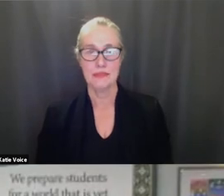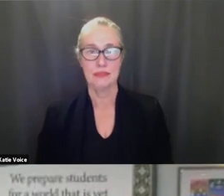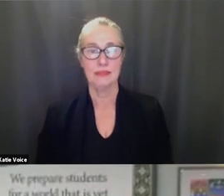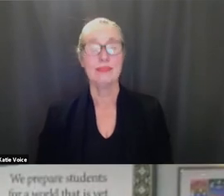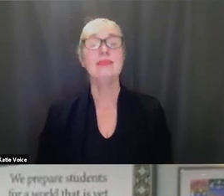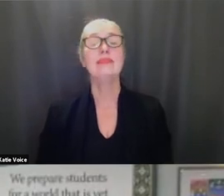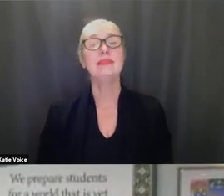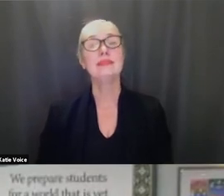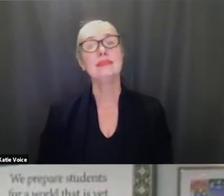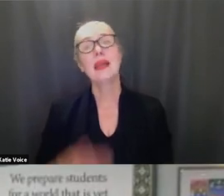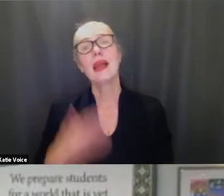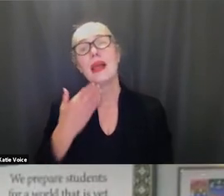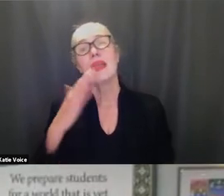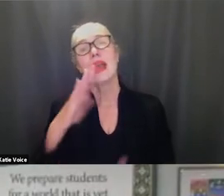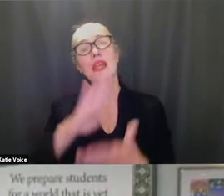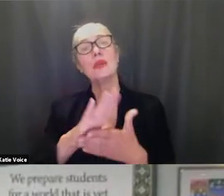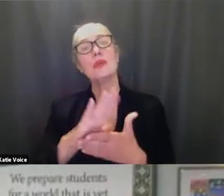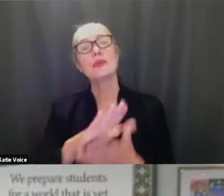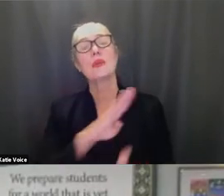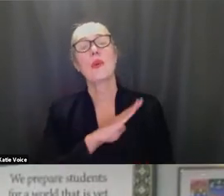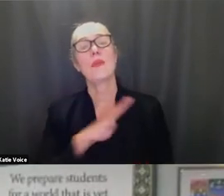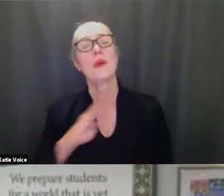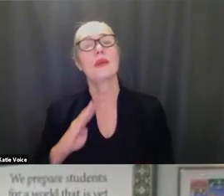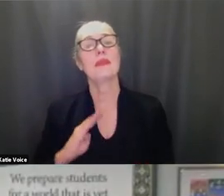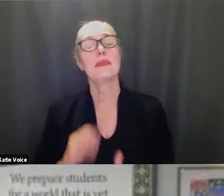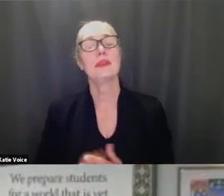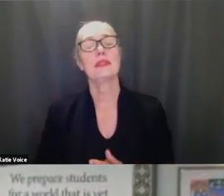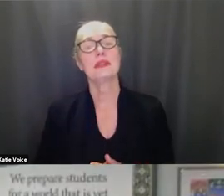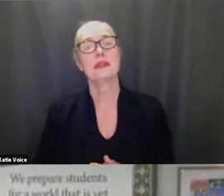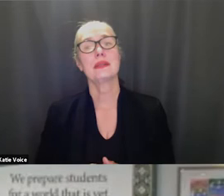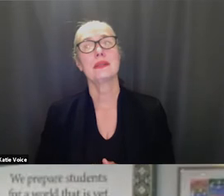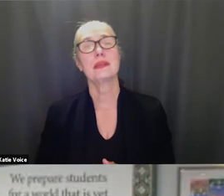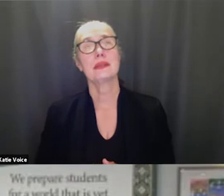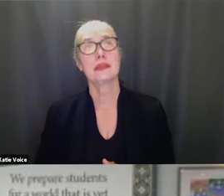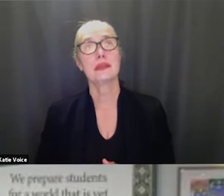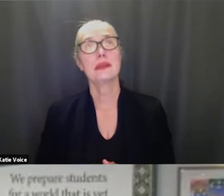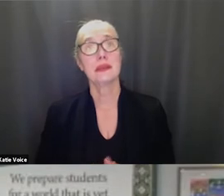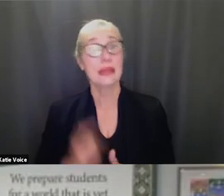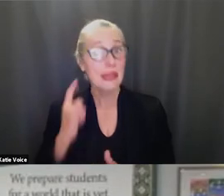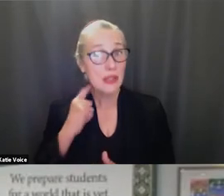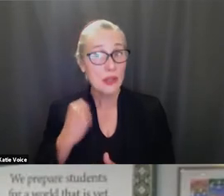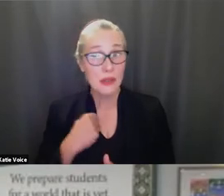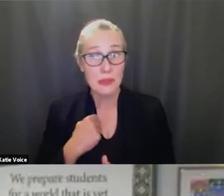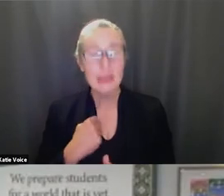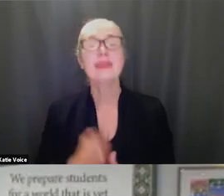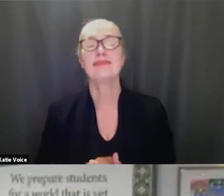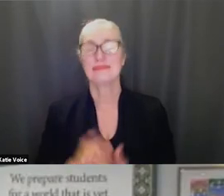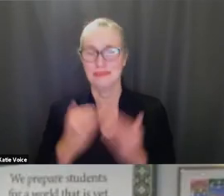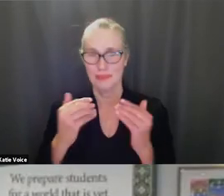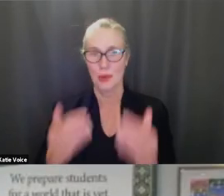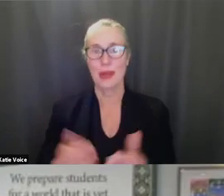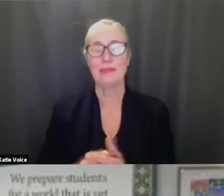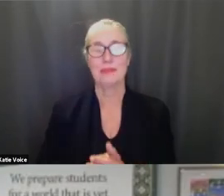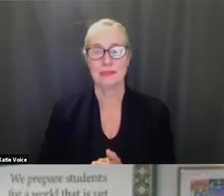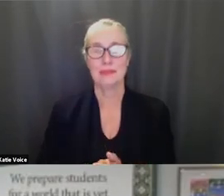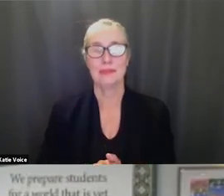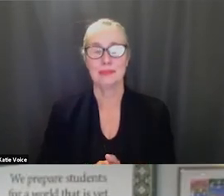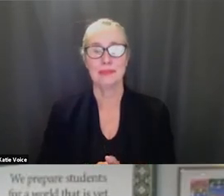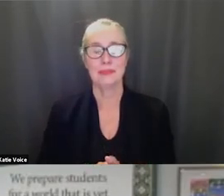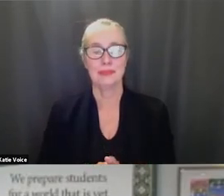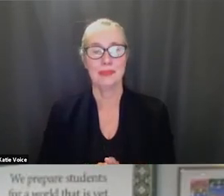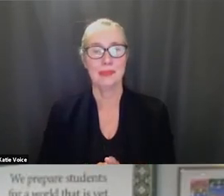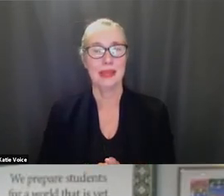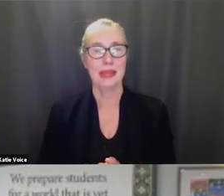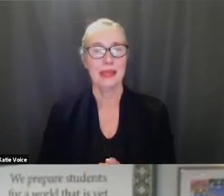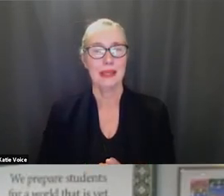thank you school board members i'm sorry my name is can you hear me yes go ahead yes thank you school